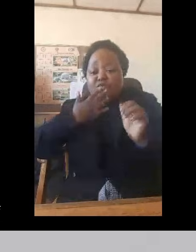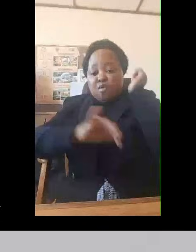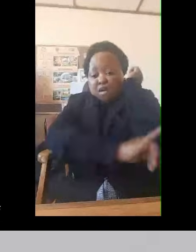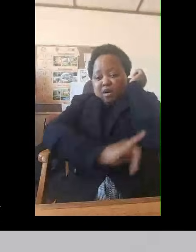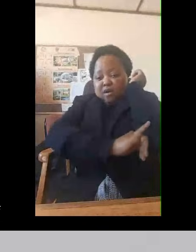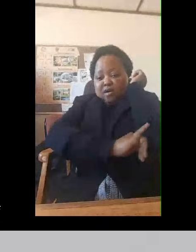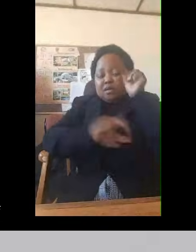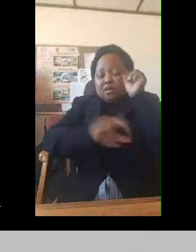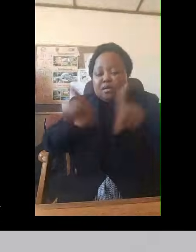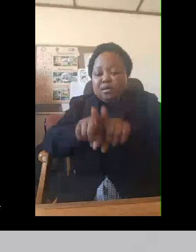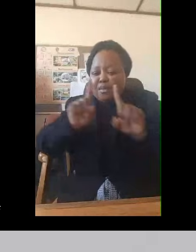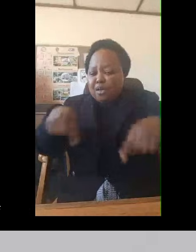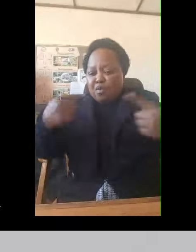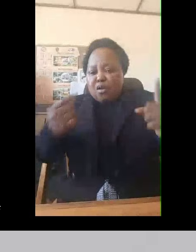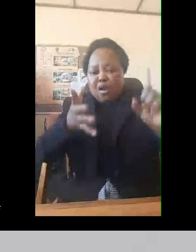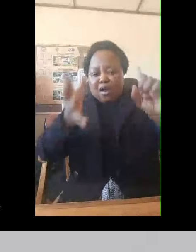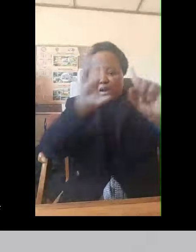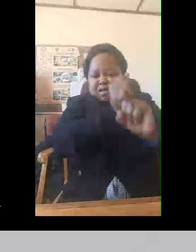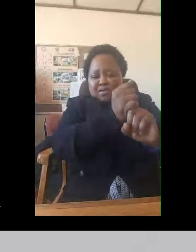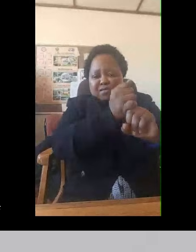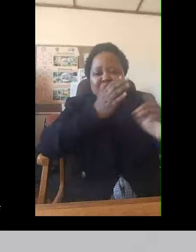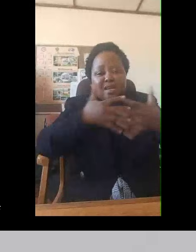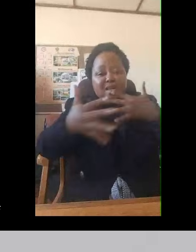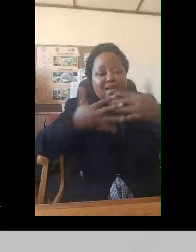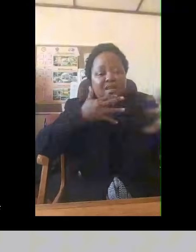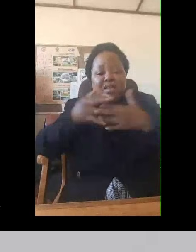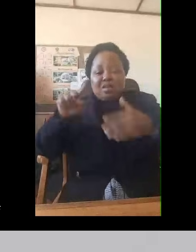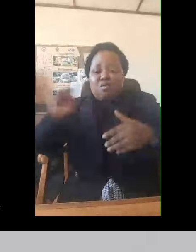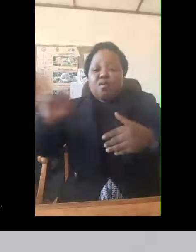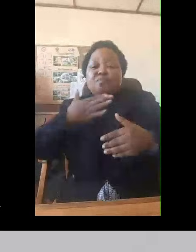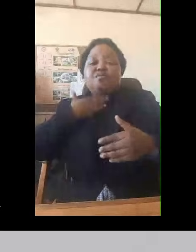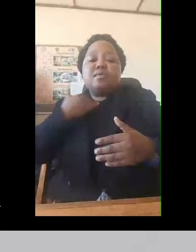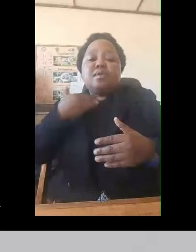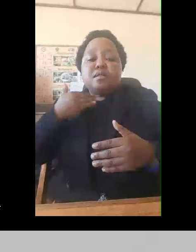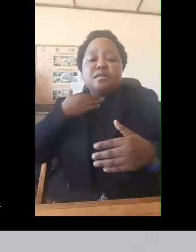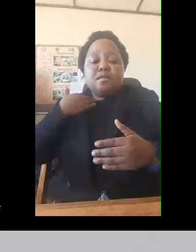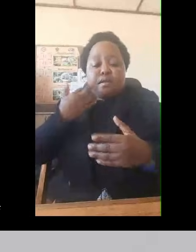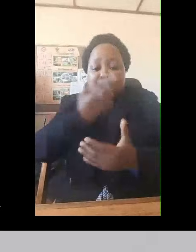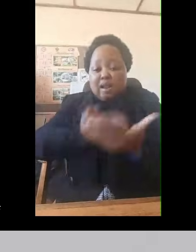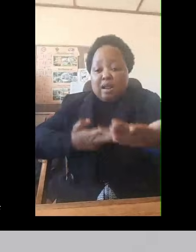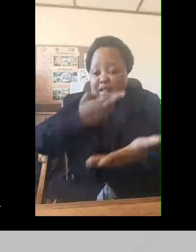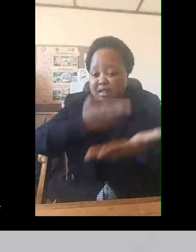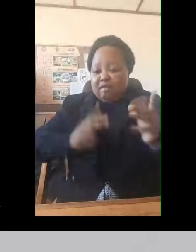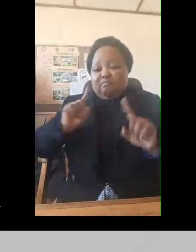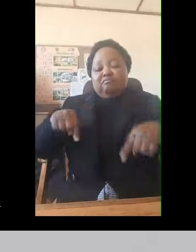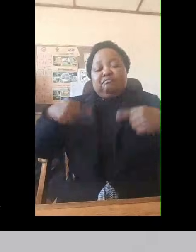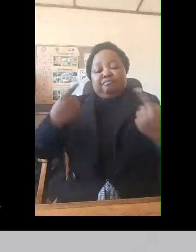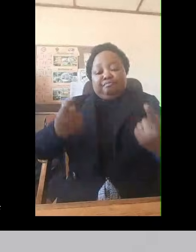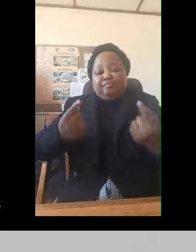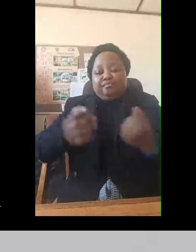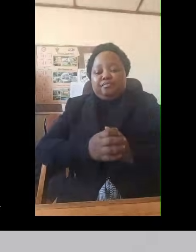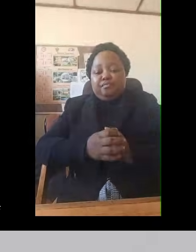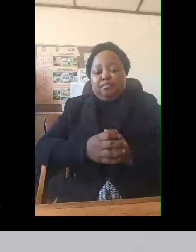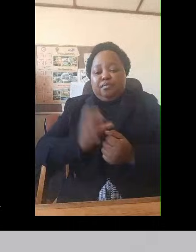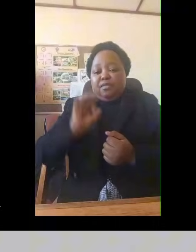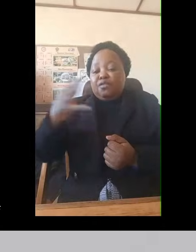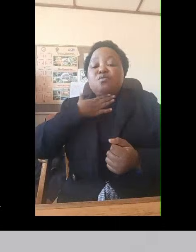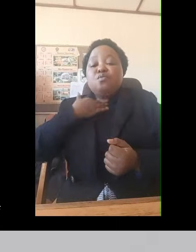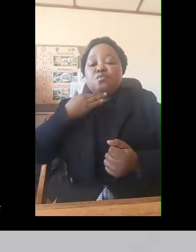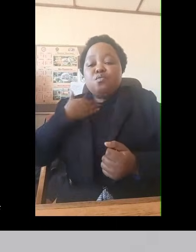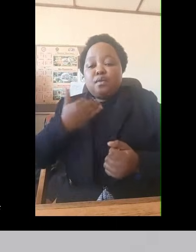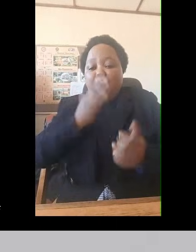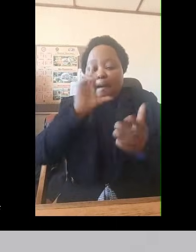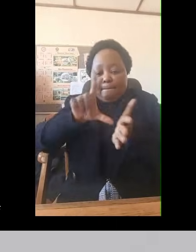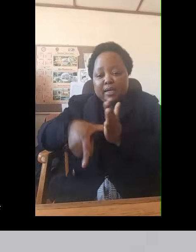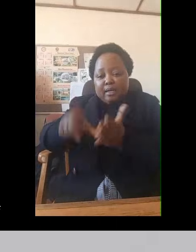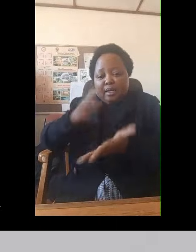achieve any of the desired outcomes that we may wish, plan, and put efforts